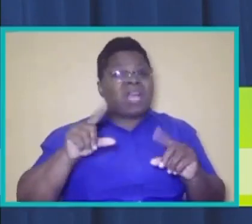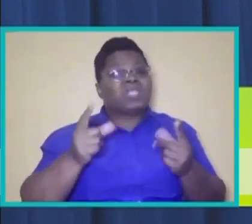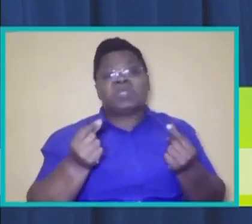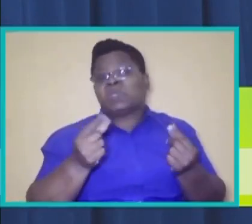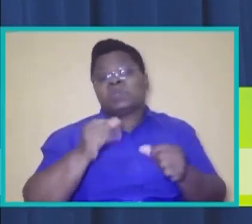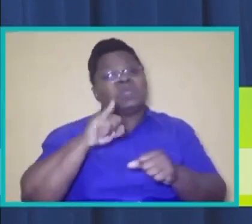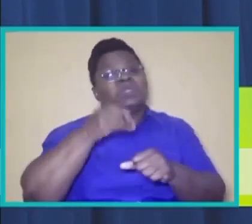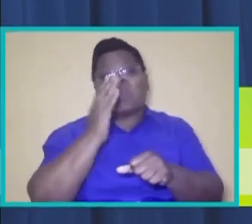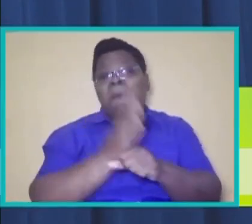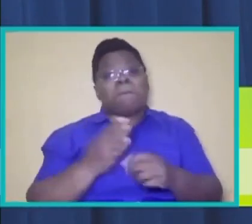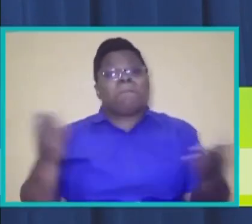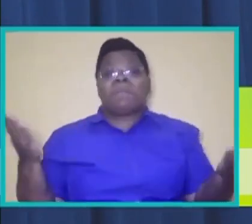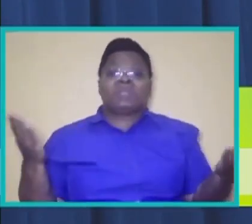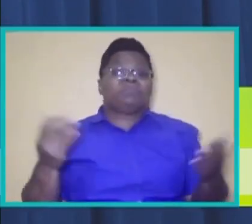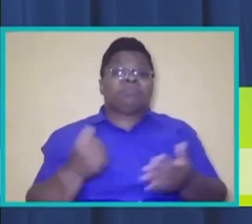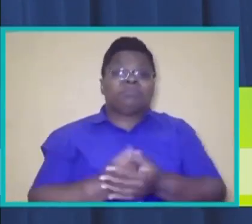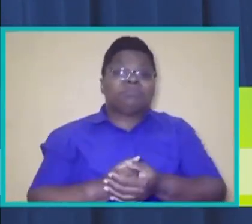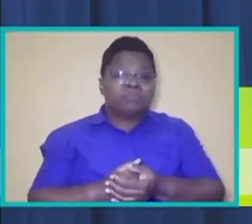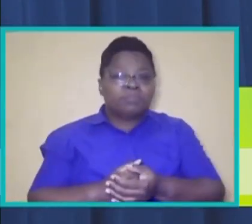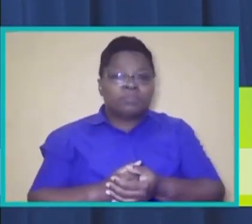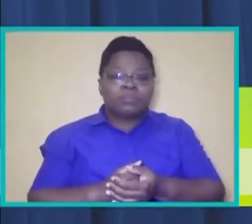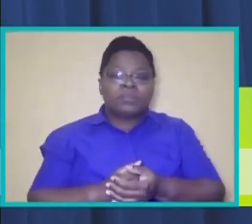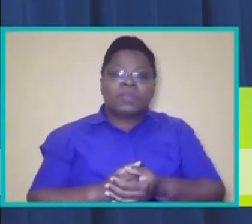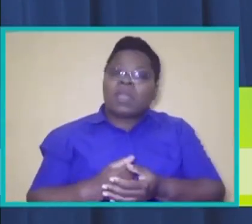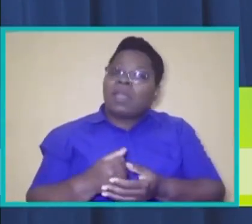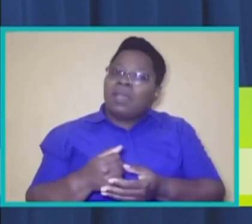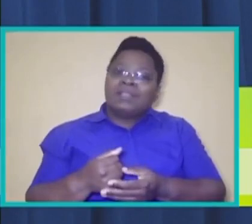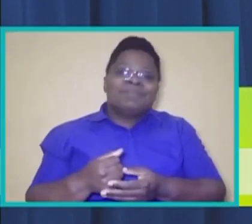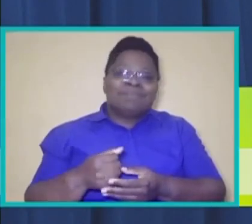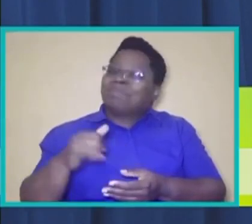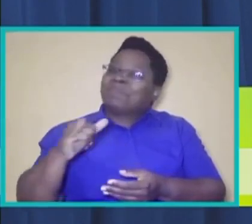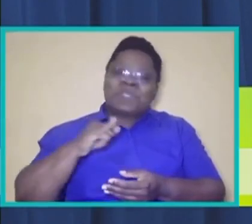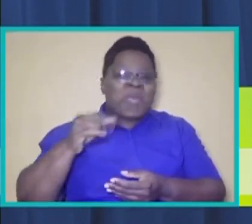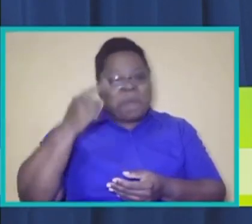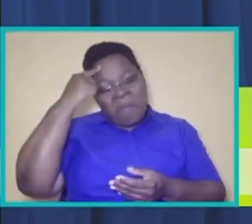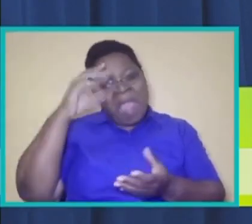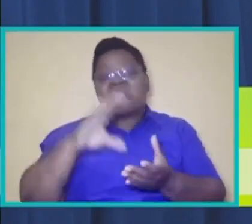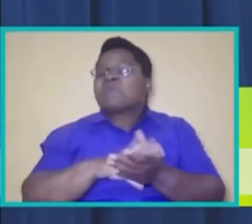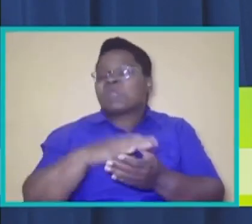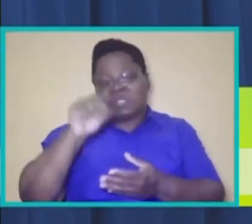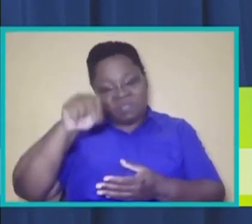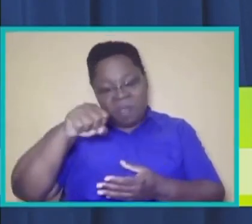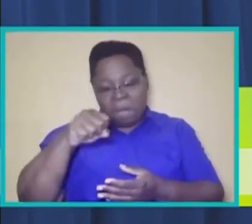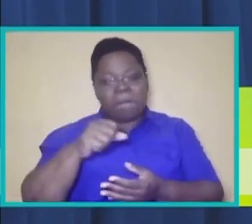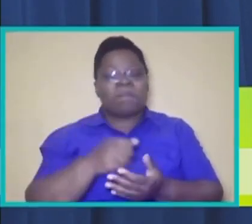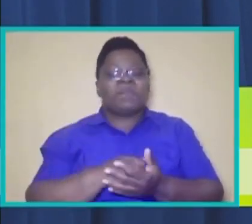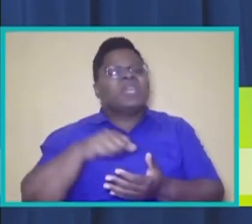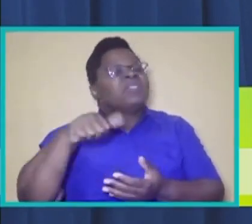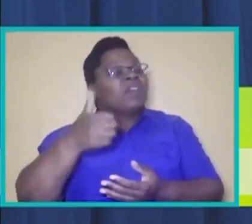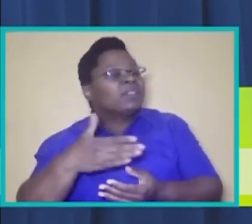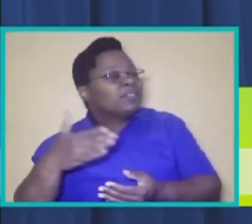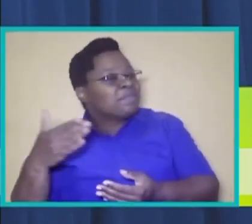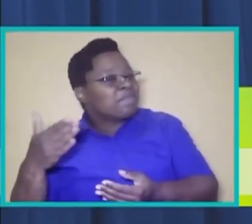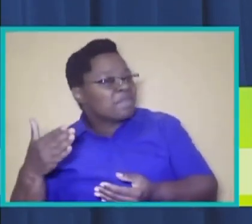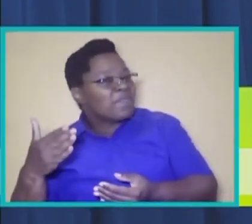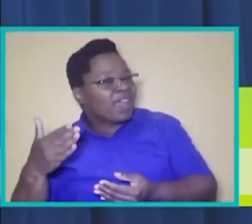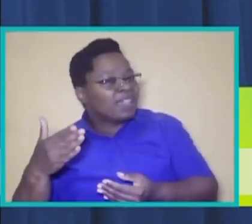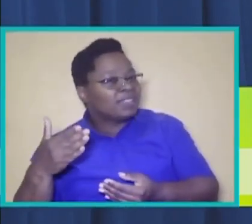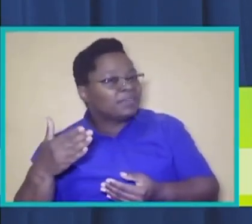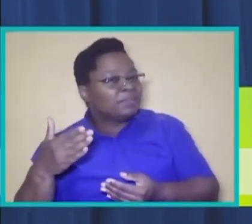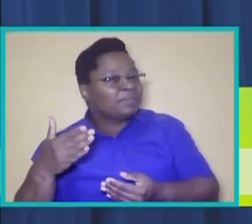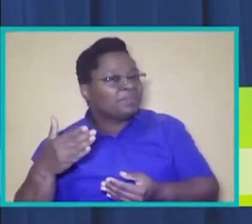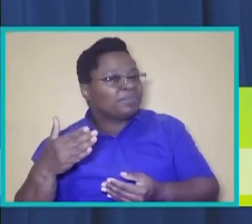additional opportunity. He spoke about outdated practices and all of that. The technology and the availability